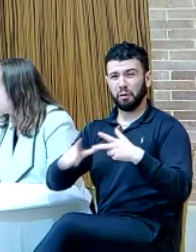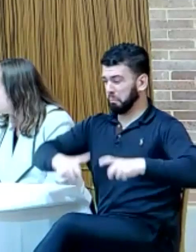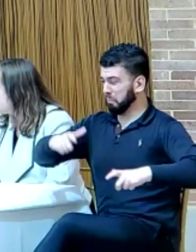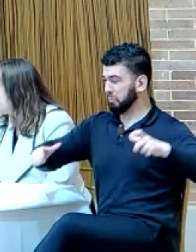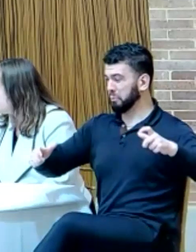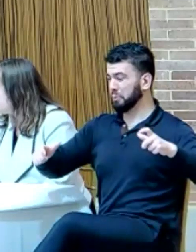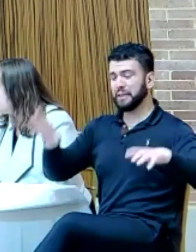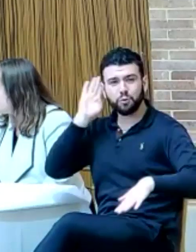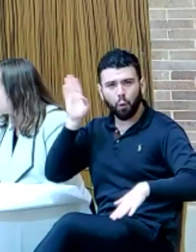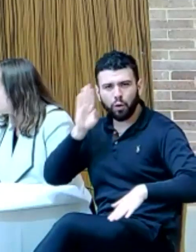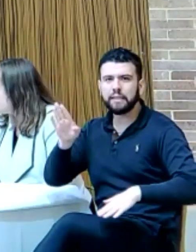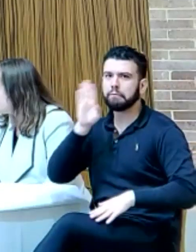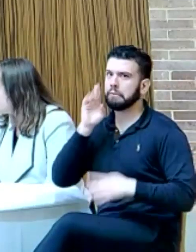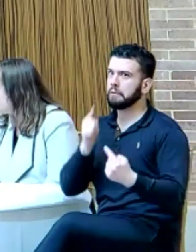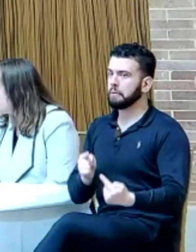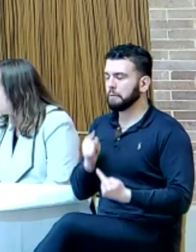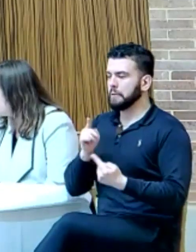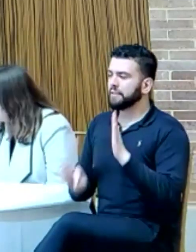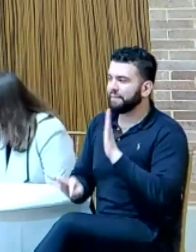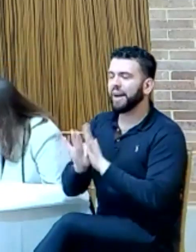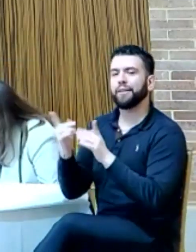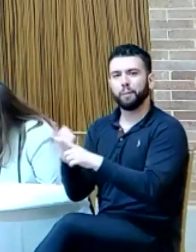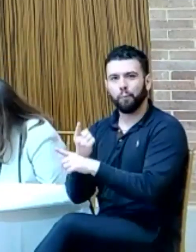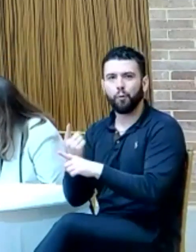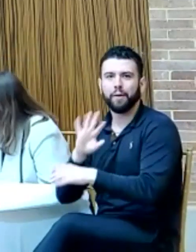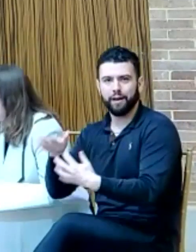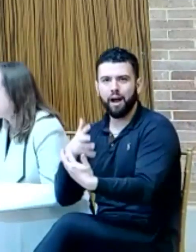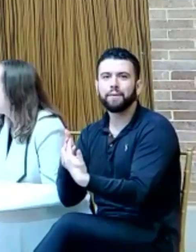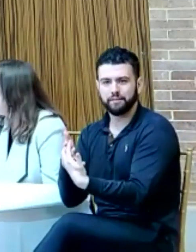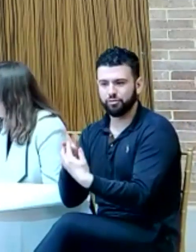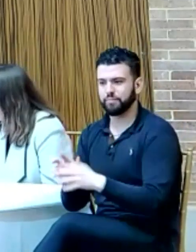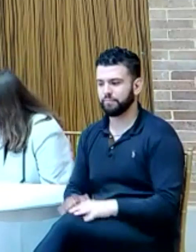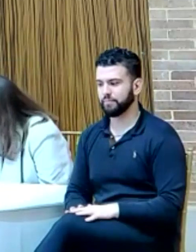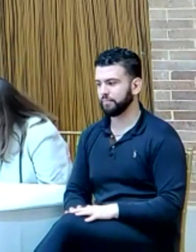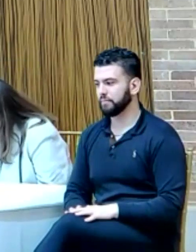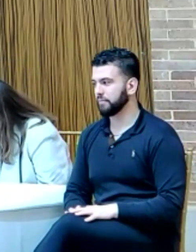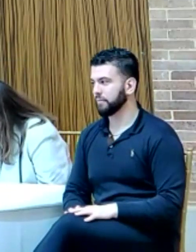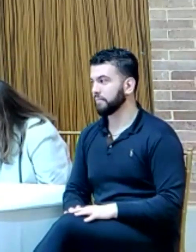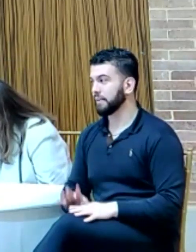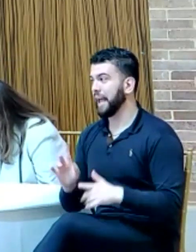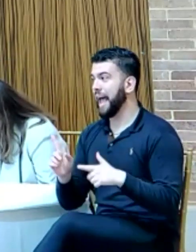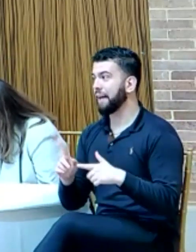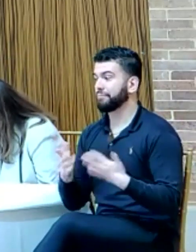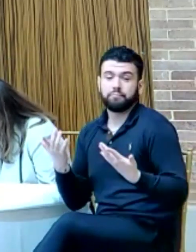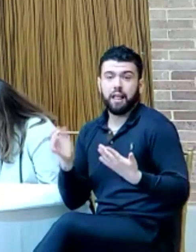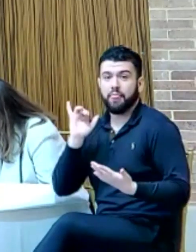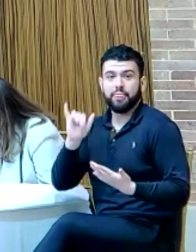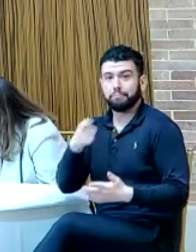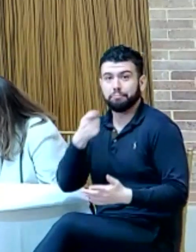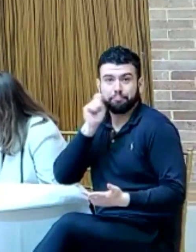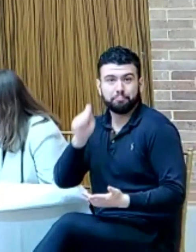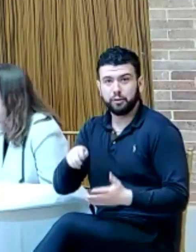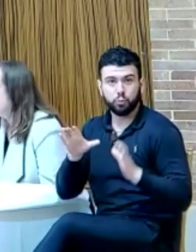difficult for you to find something that you want after that that's pretty much what you you have to